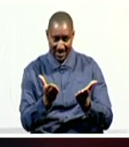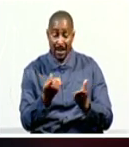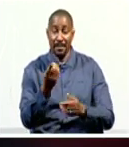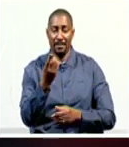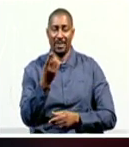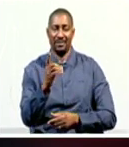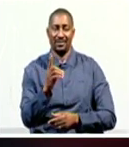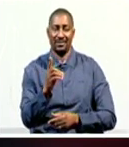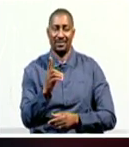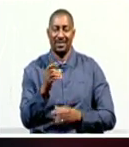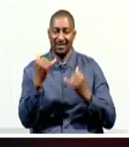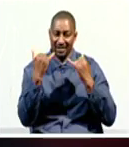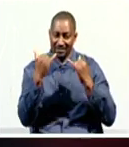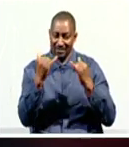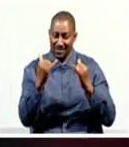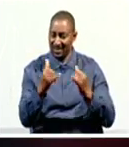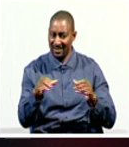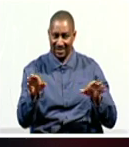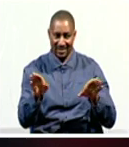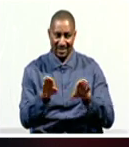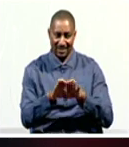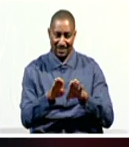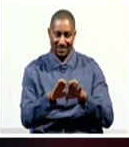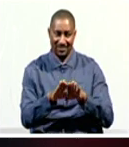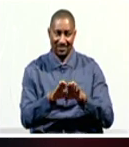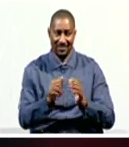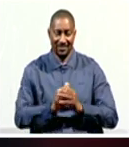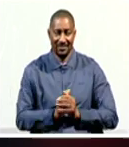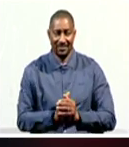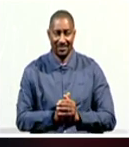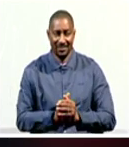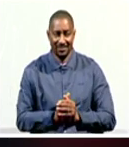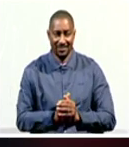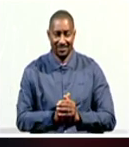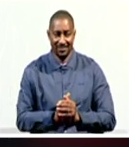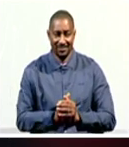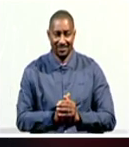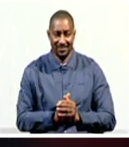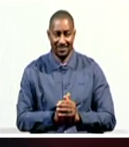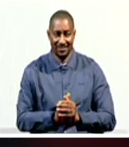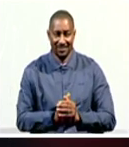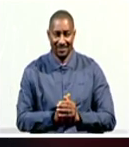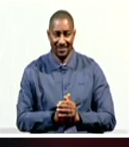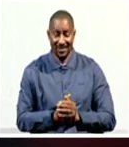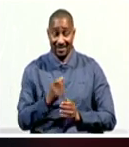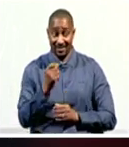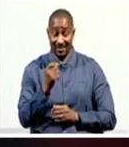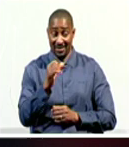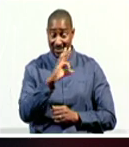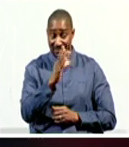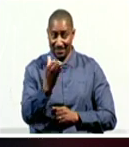message. The message is that if there were proper governance systems in